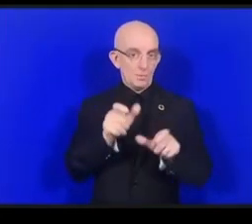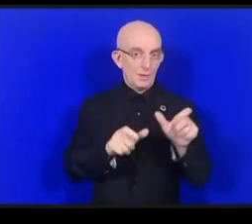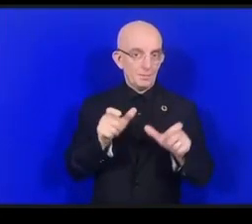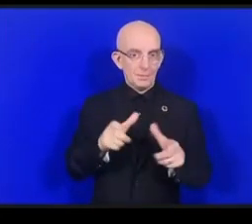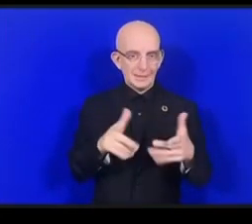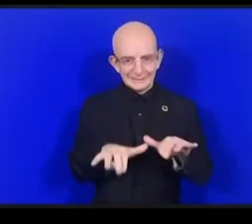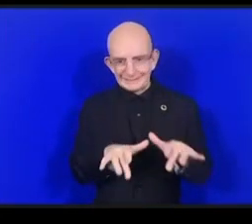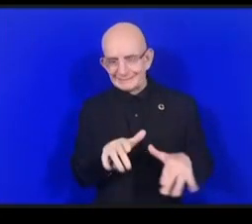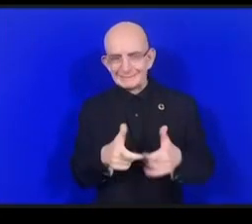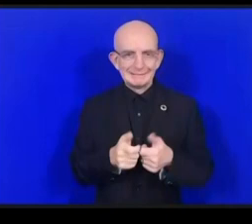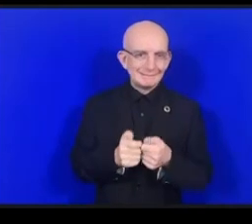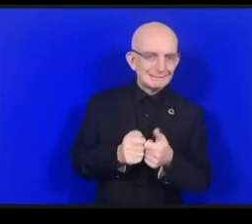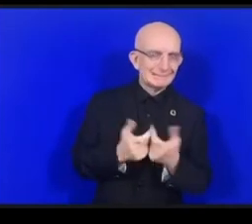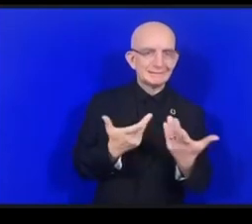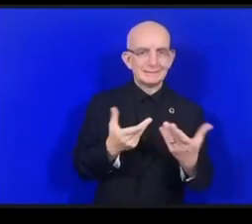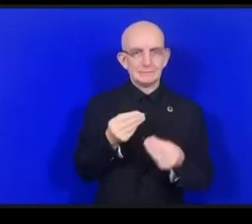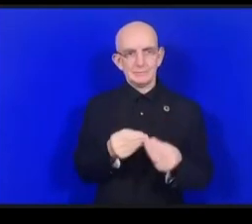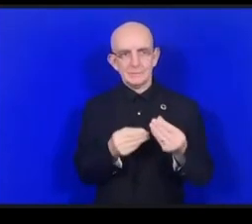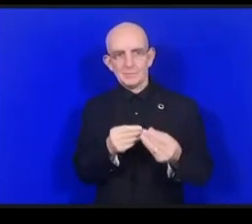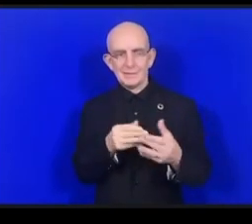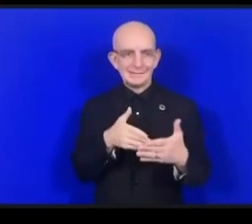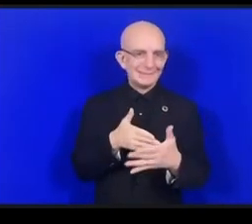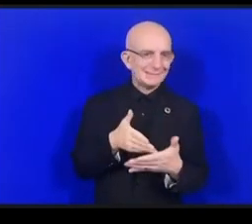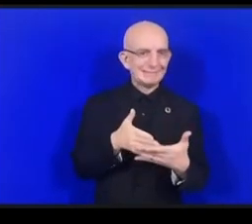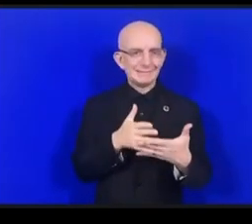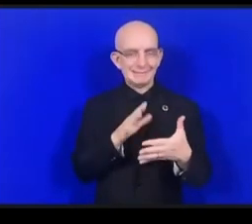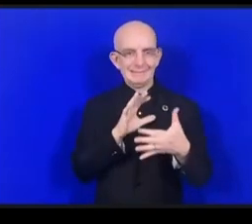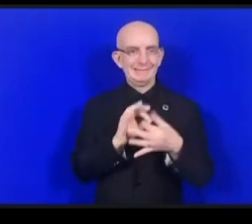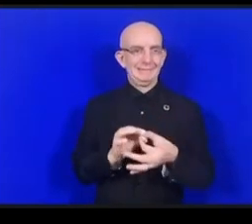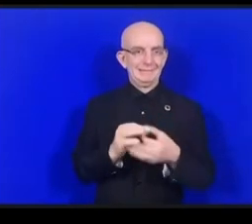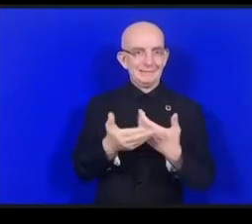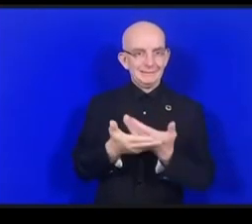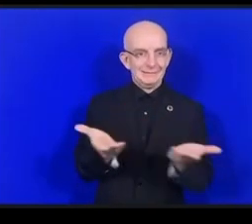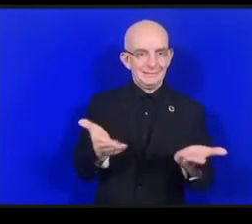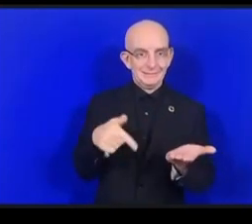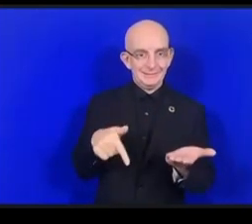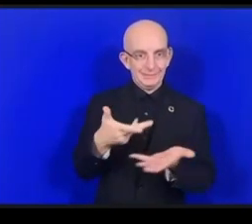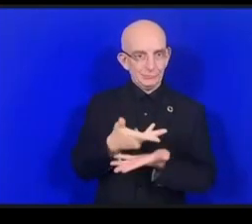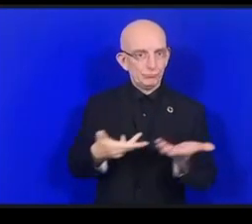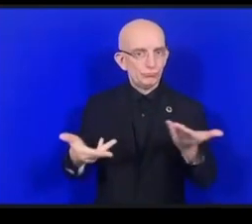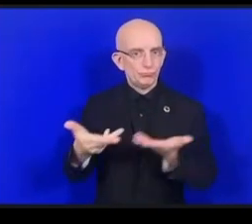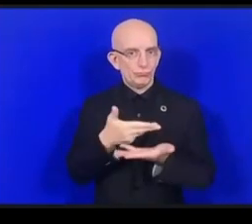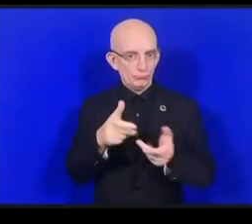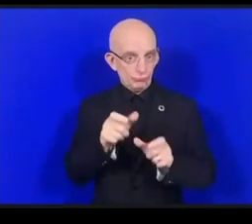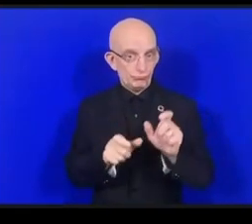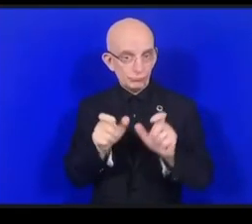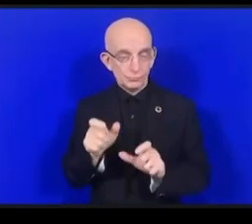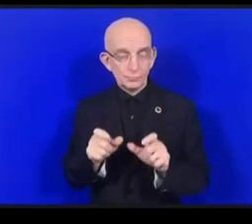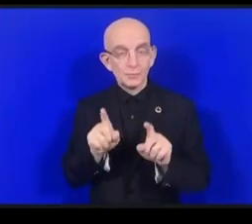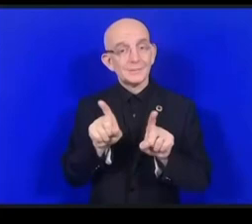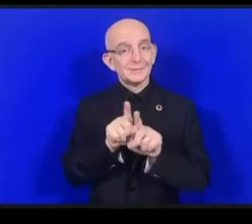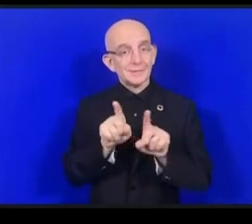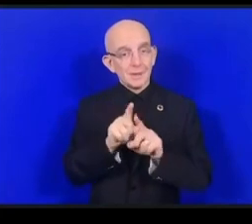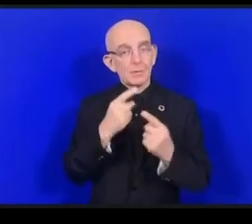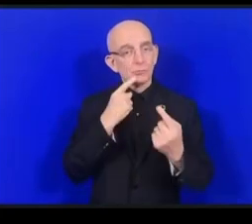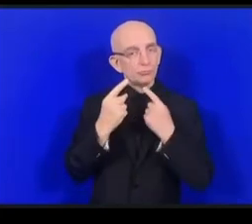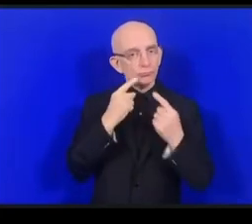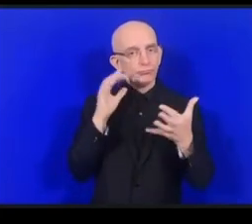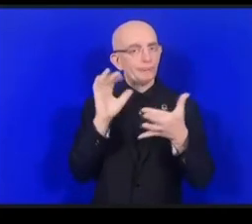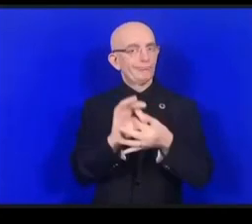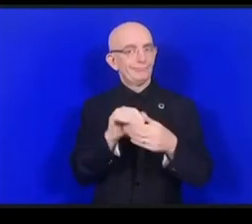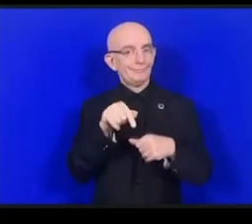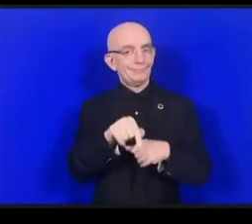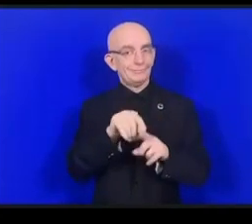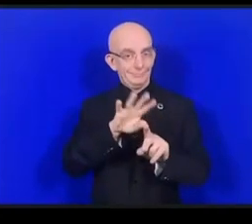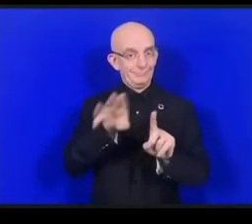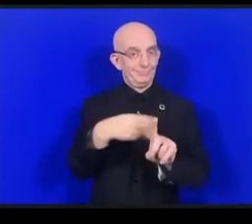as to advocate about the SDG for moving forward to the better future